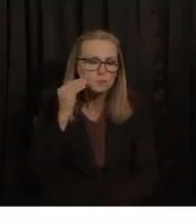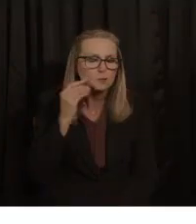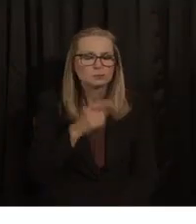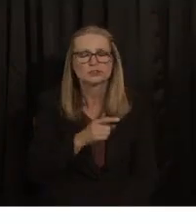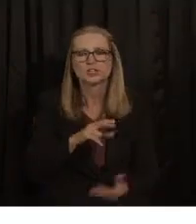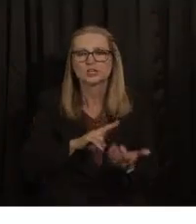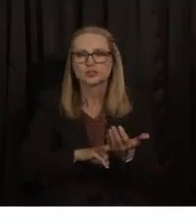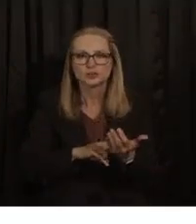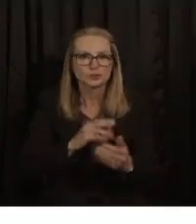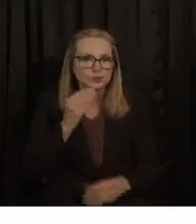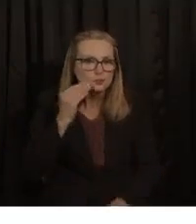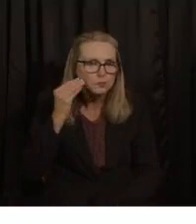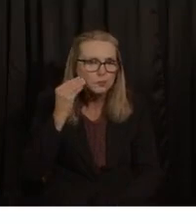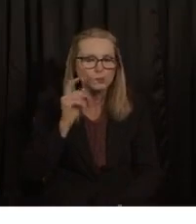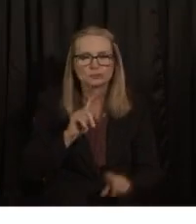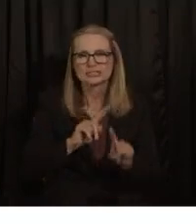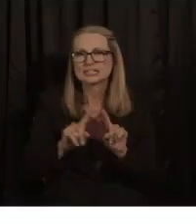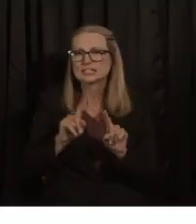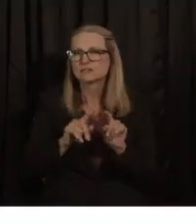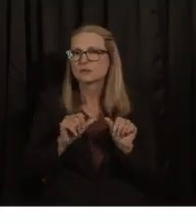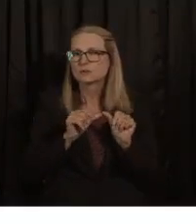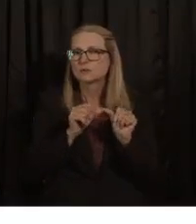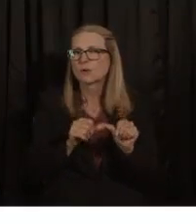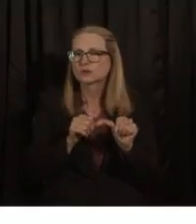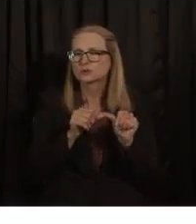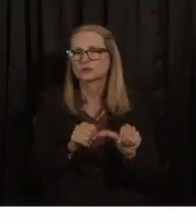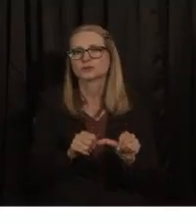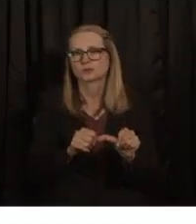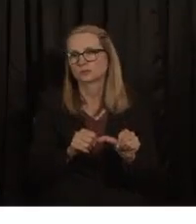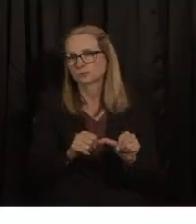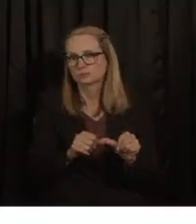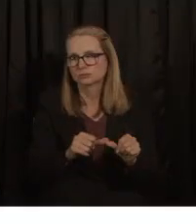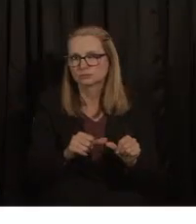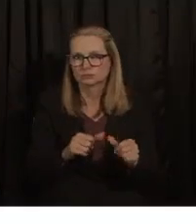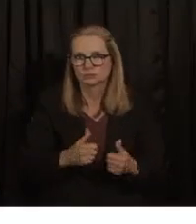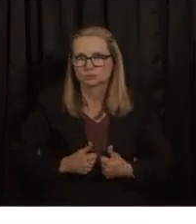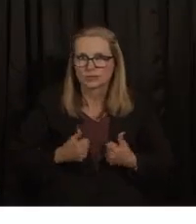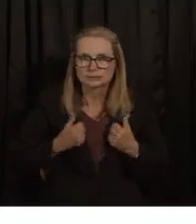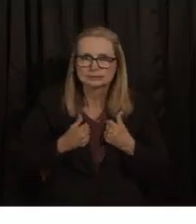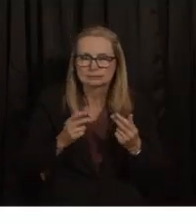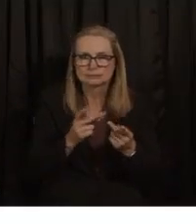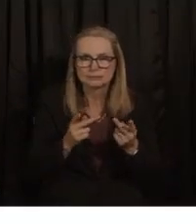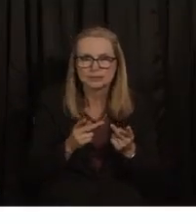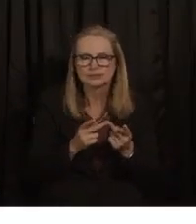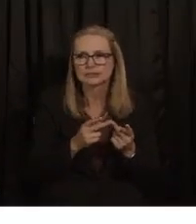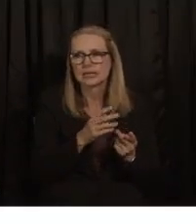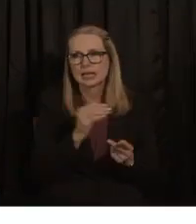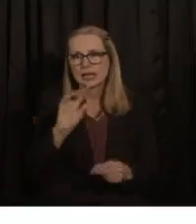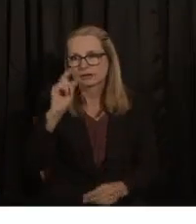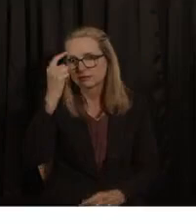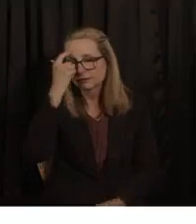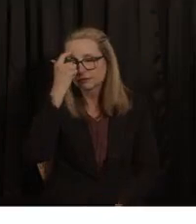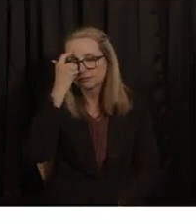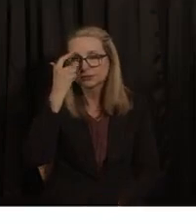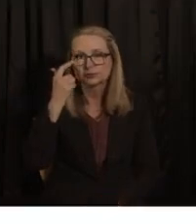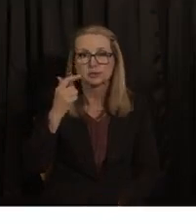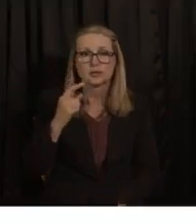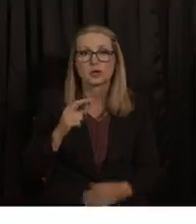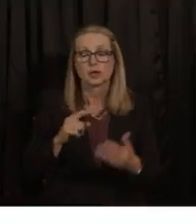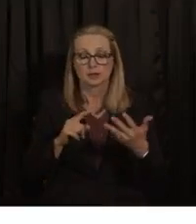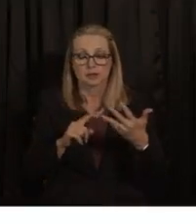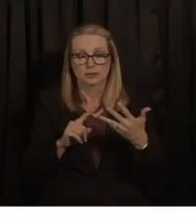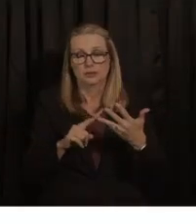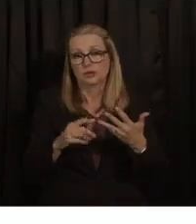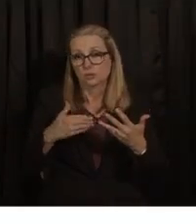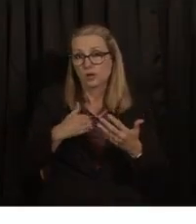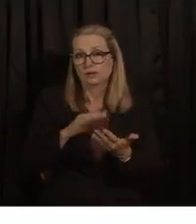healthcare, essential services, education, state and local government. In addition to the Binex testing, we also have our school testing